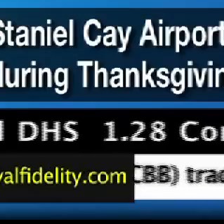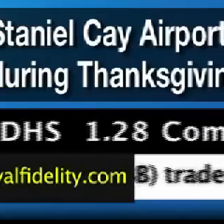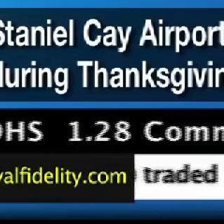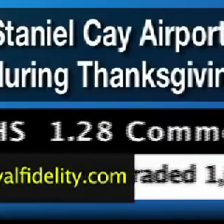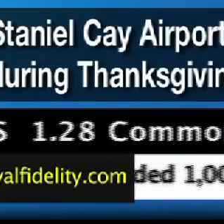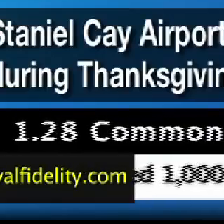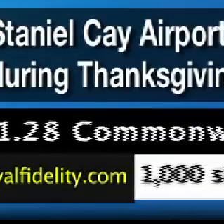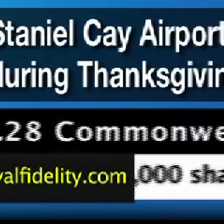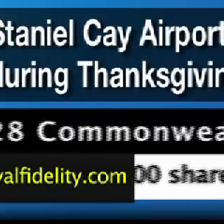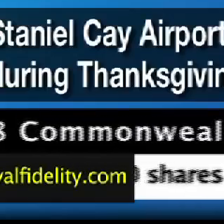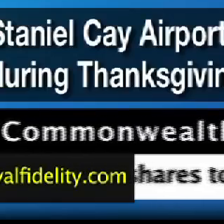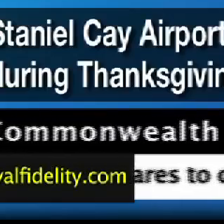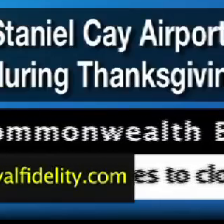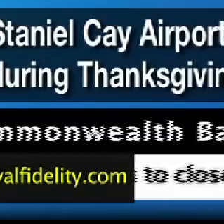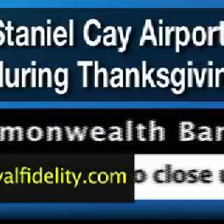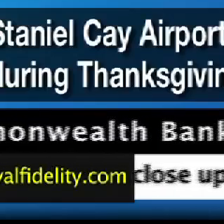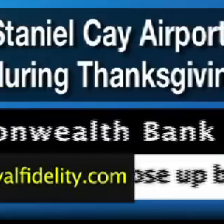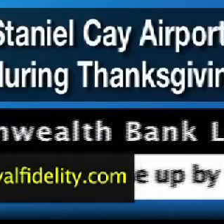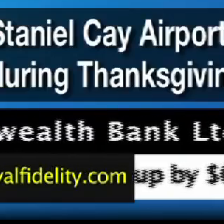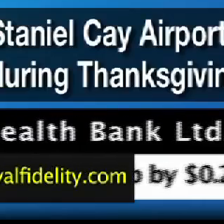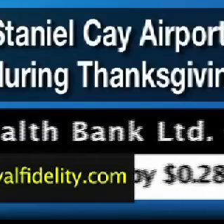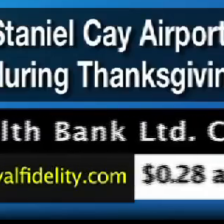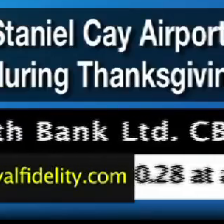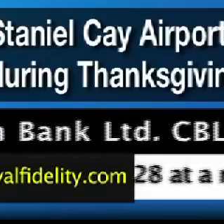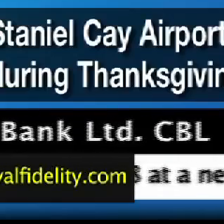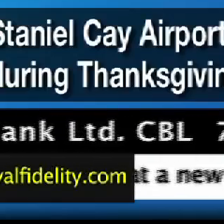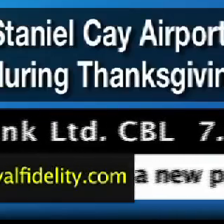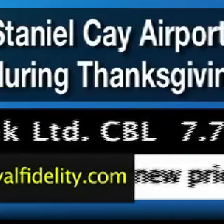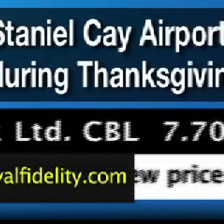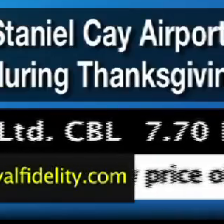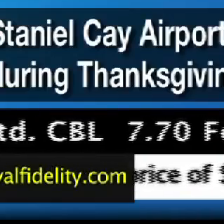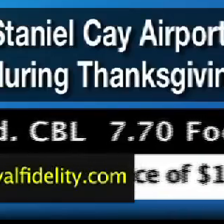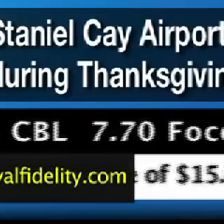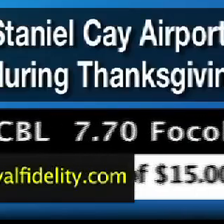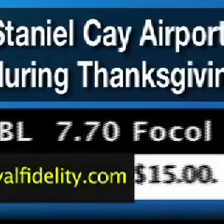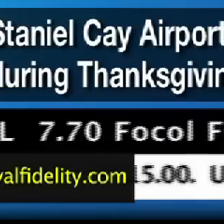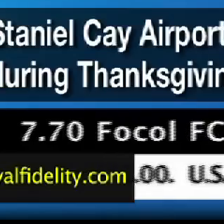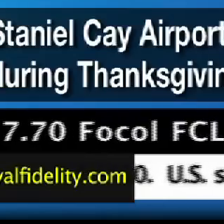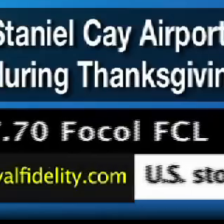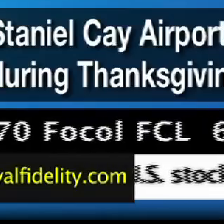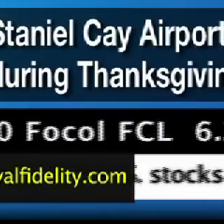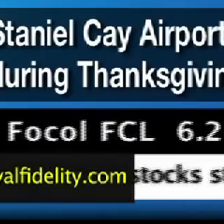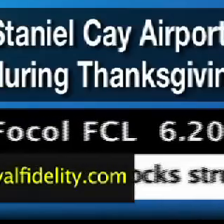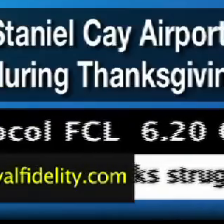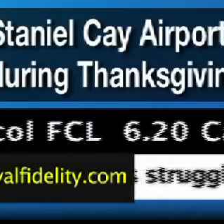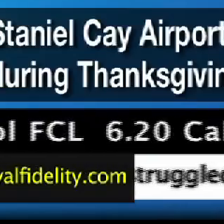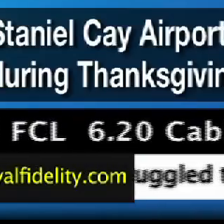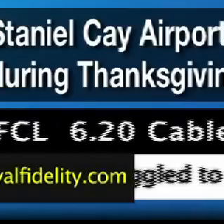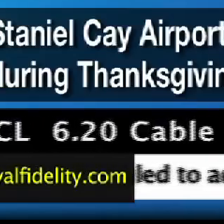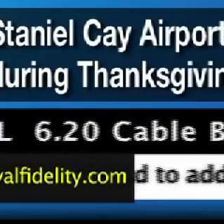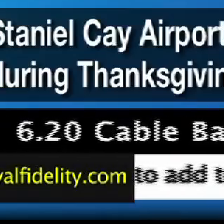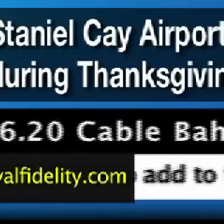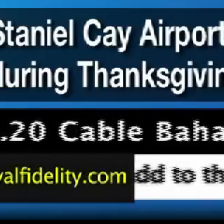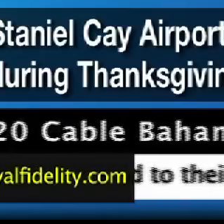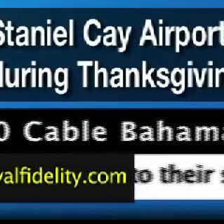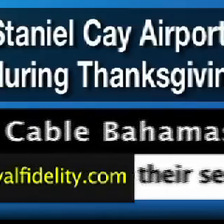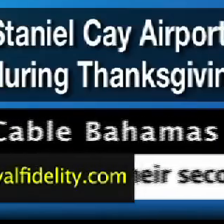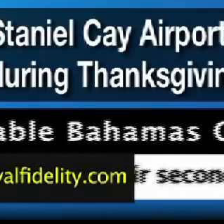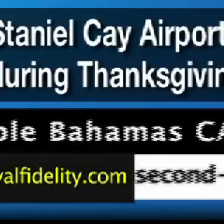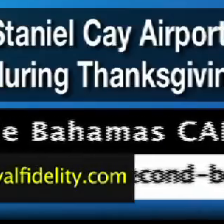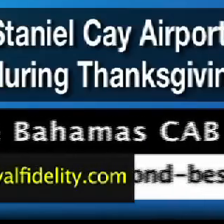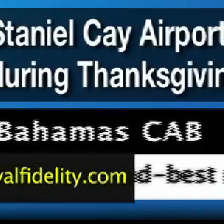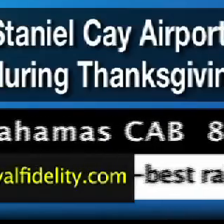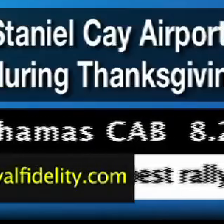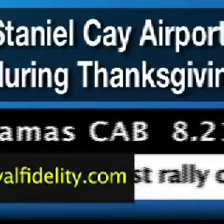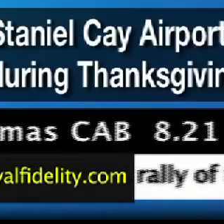in April because its runway was riddled with potholes and in need of repaving. A $1.8 million contract was awarded last